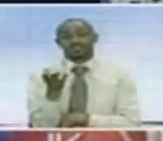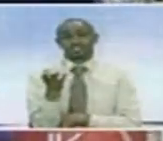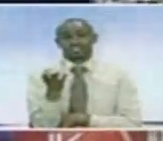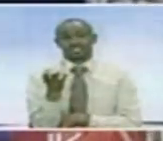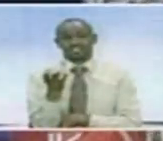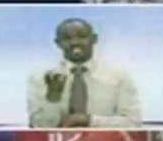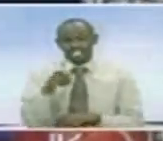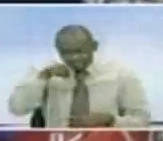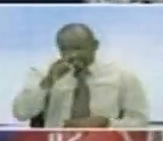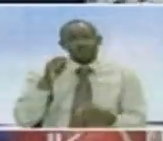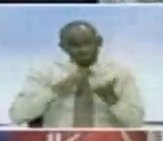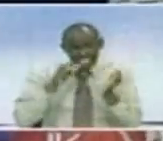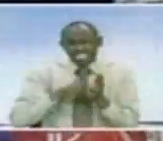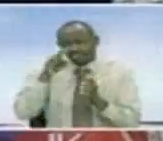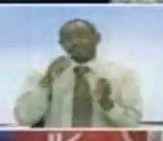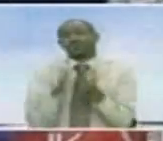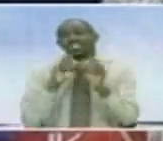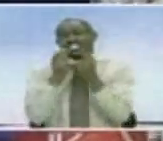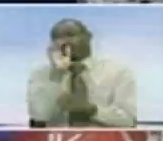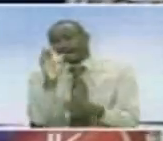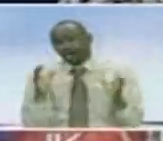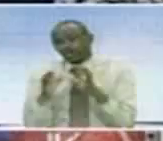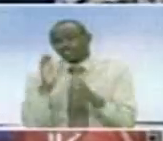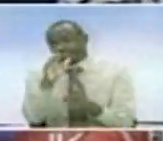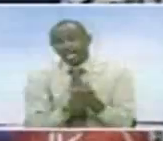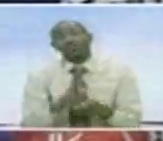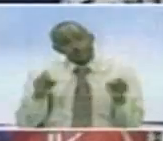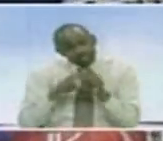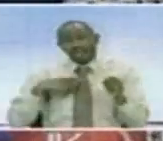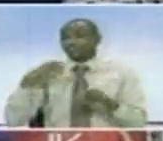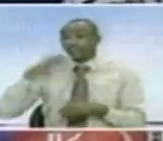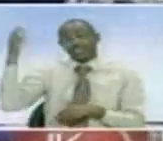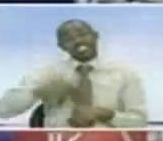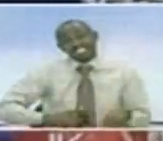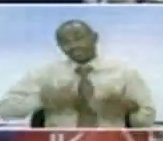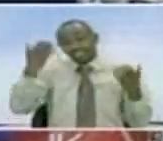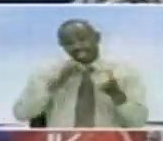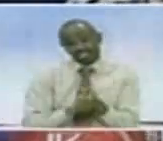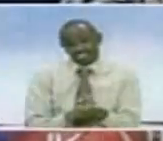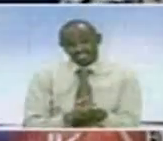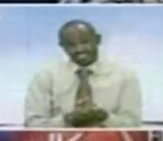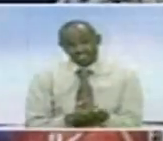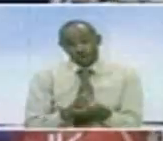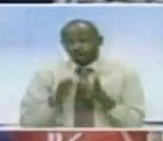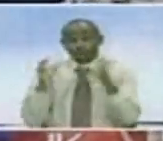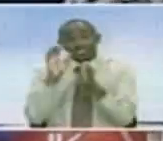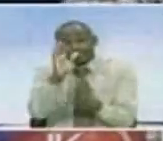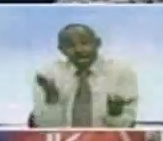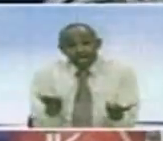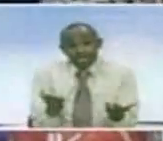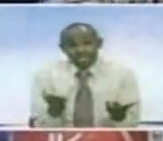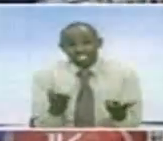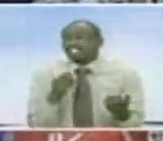does that mean it's a community affair? There will still be a starving man in his backyard or within his community. It's